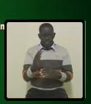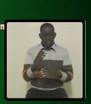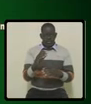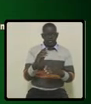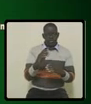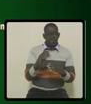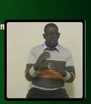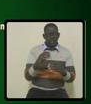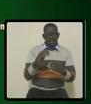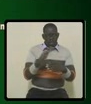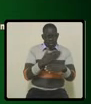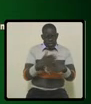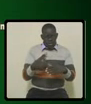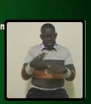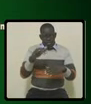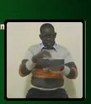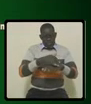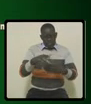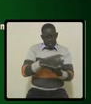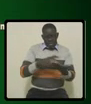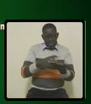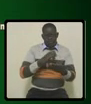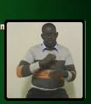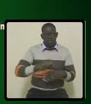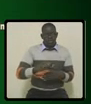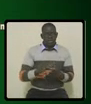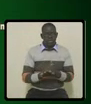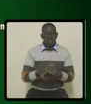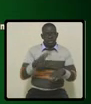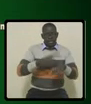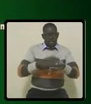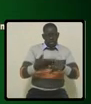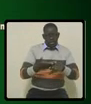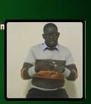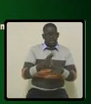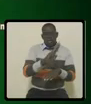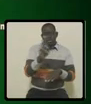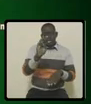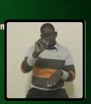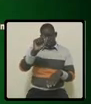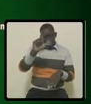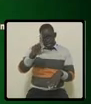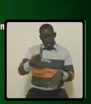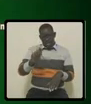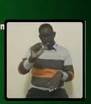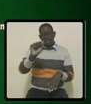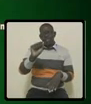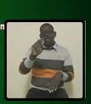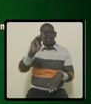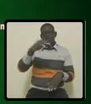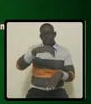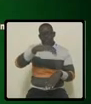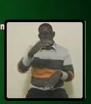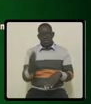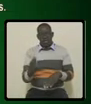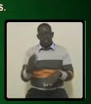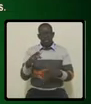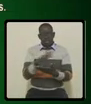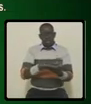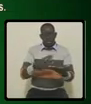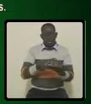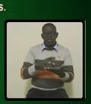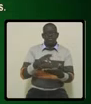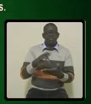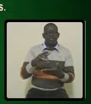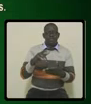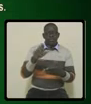intercratonic fold mountains because they lie in the center of continents. An example of this are the Himalaya Mountains, which lie in the center of Asia.